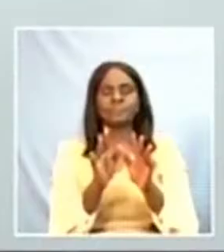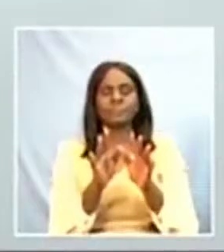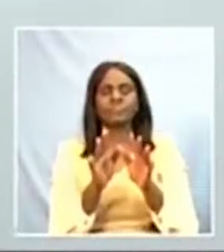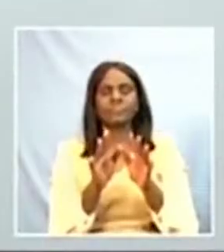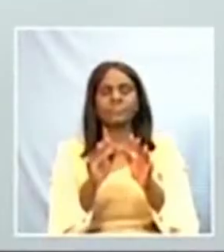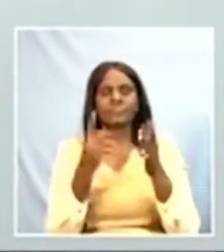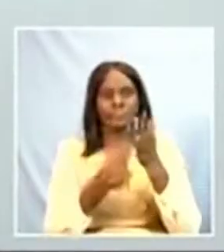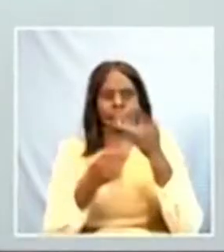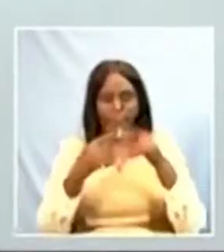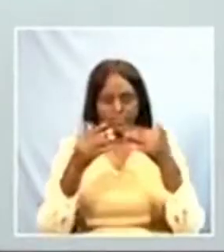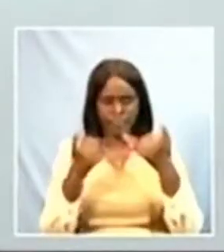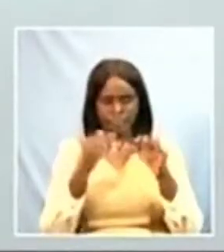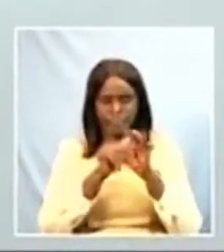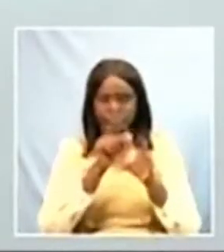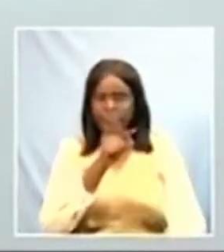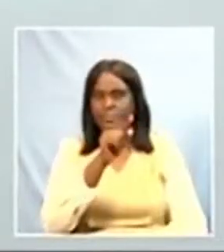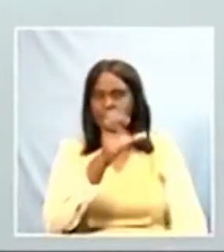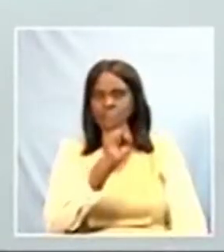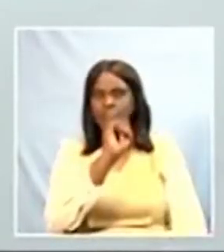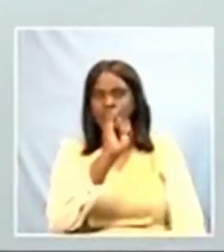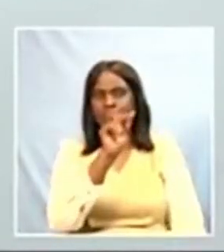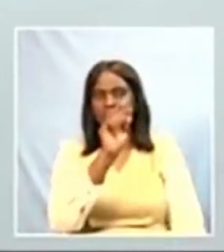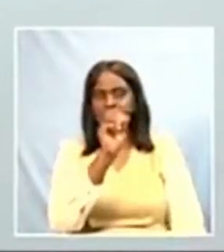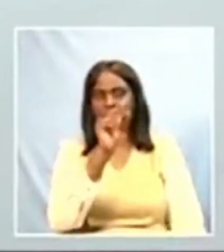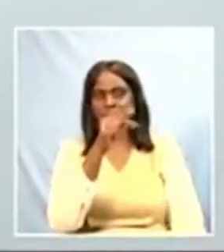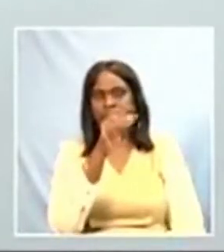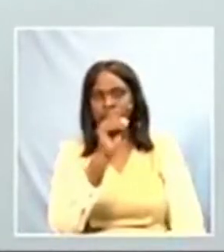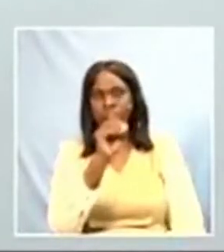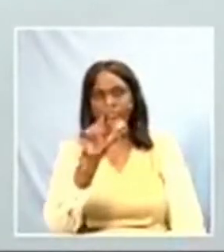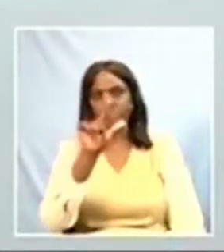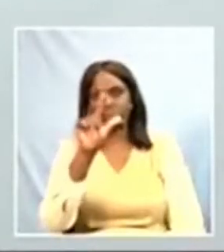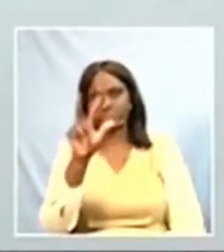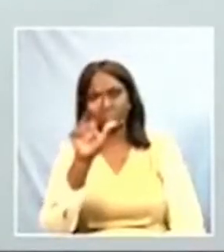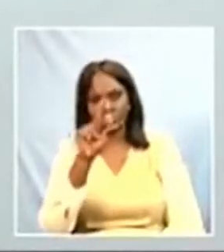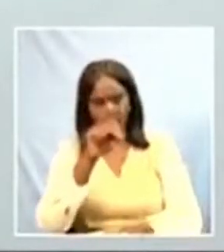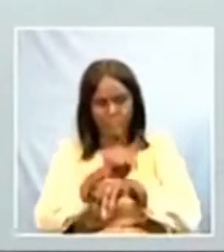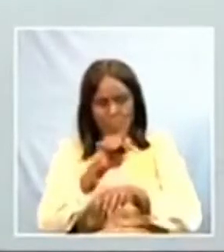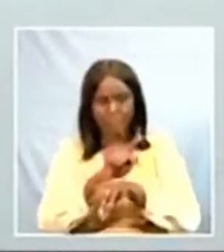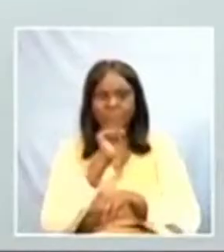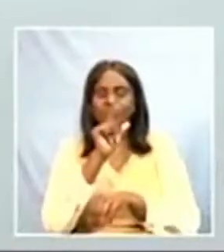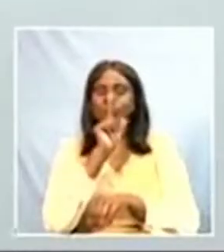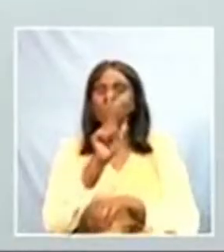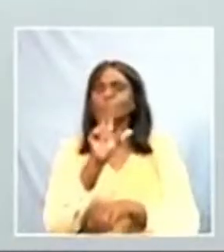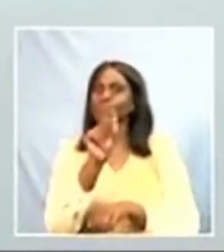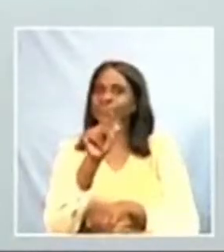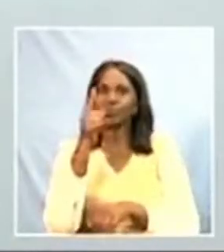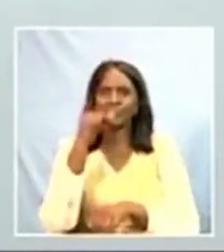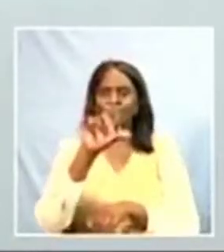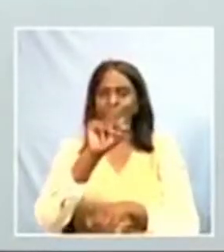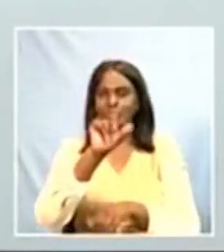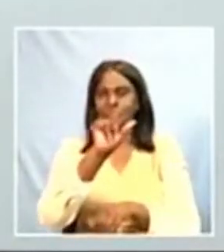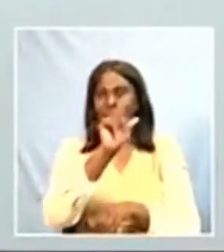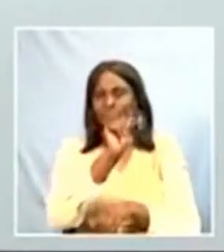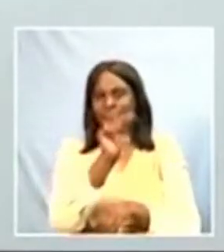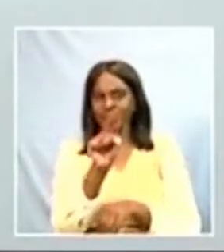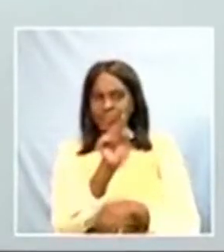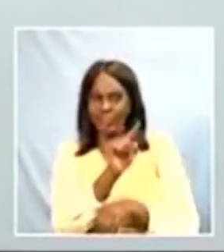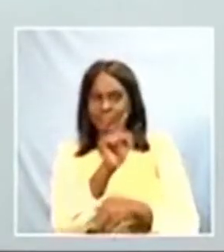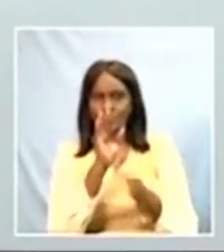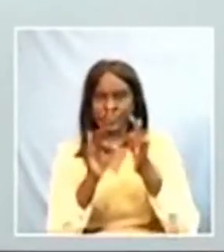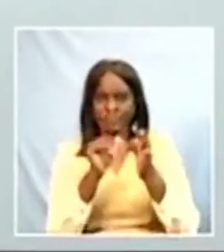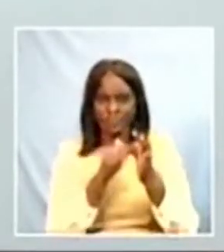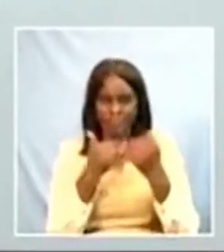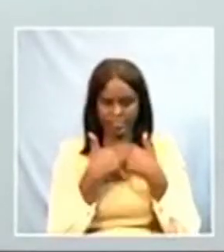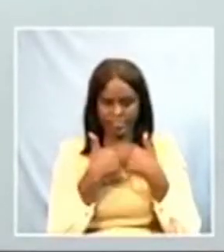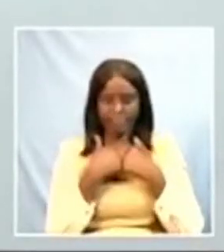What is happening in SIKONGO, 23 projects, it's not true that these 23 projects for 2022, if we